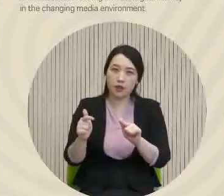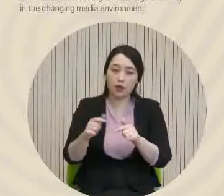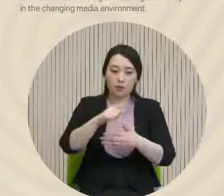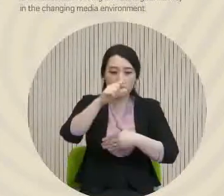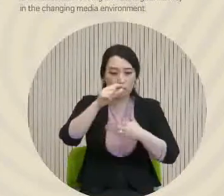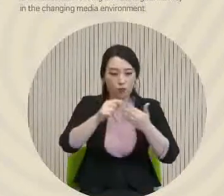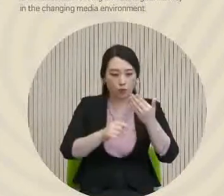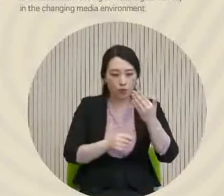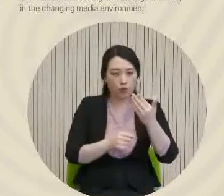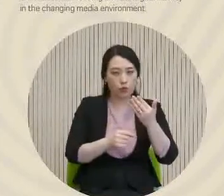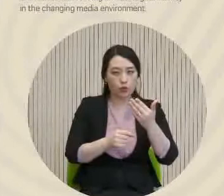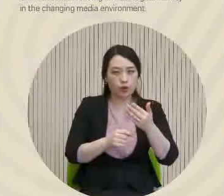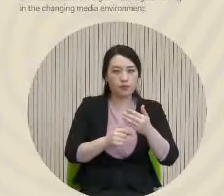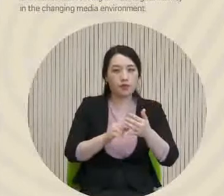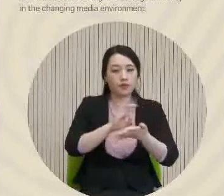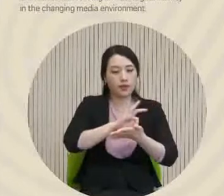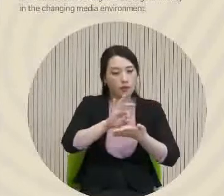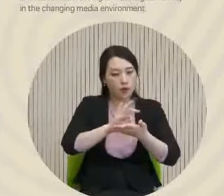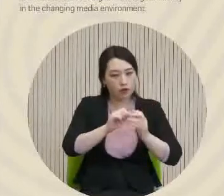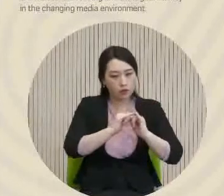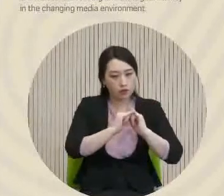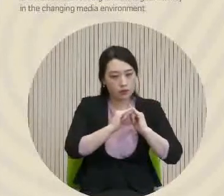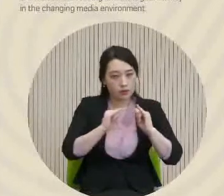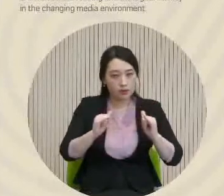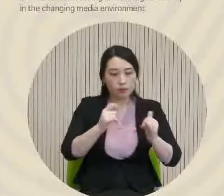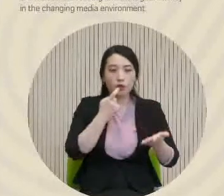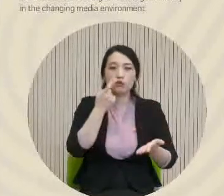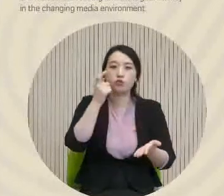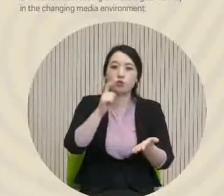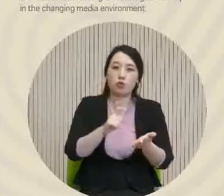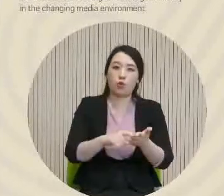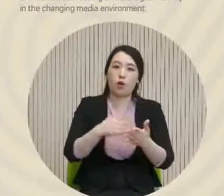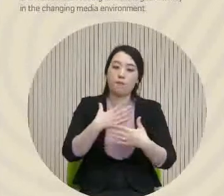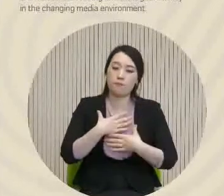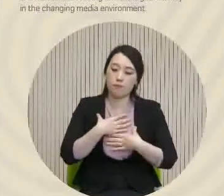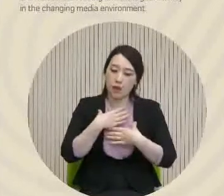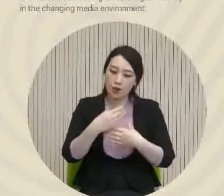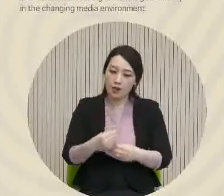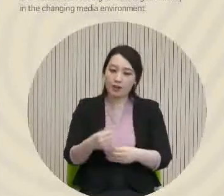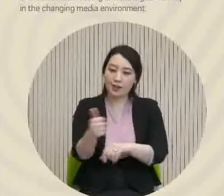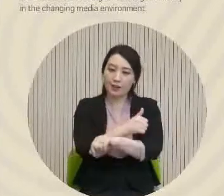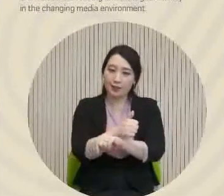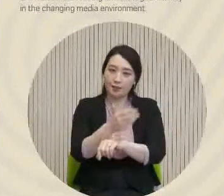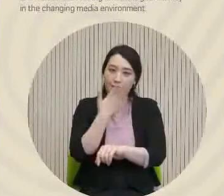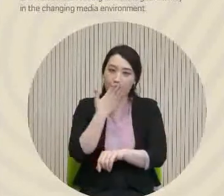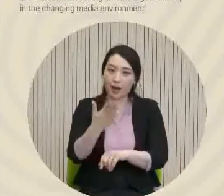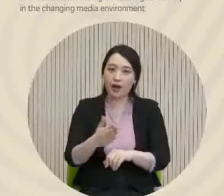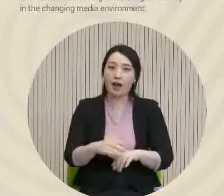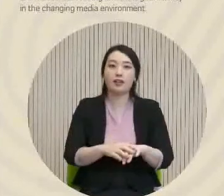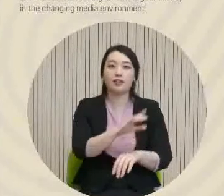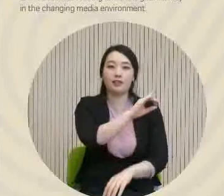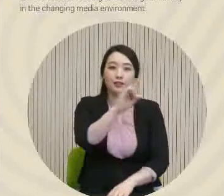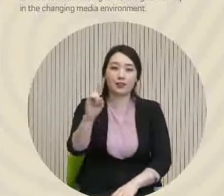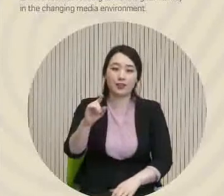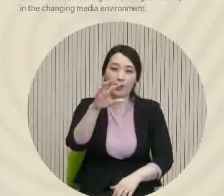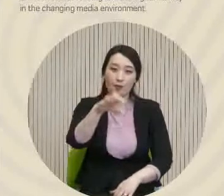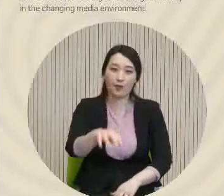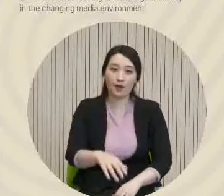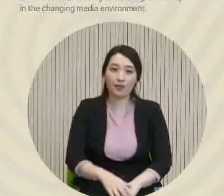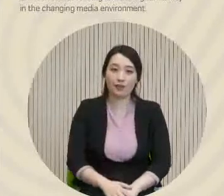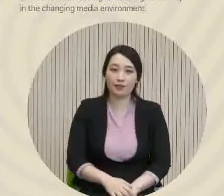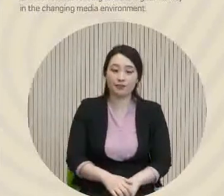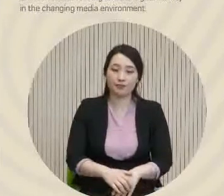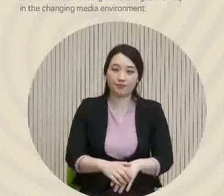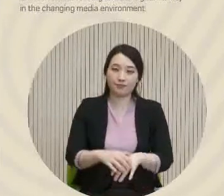got interested in the program. And we tried to make this program to